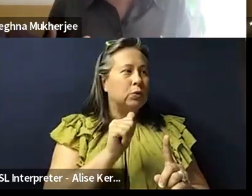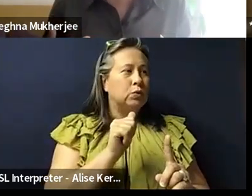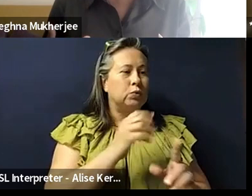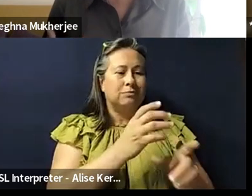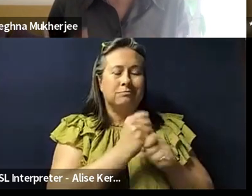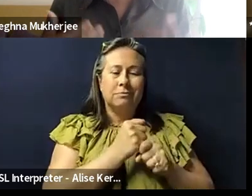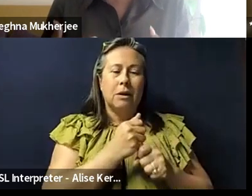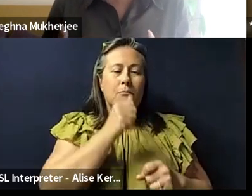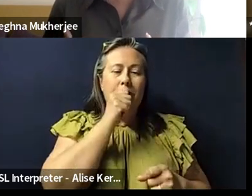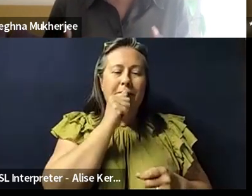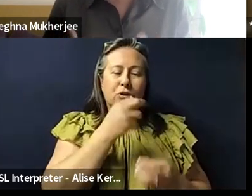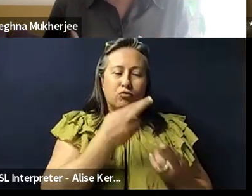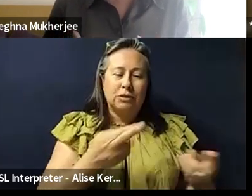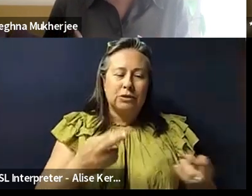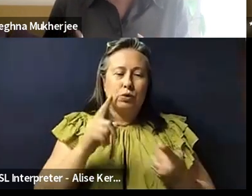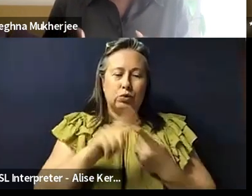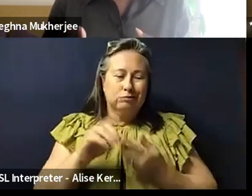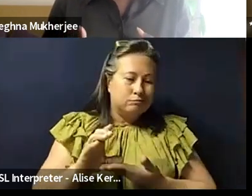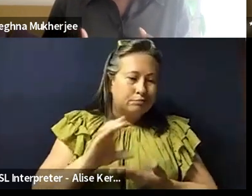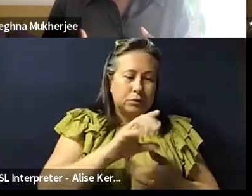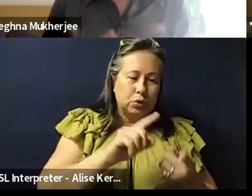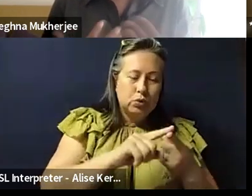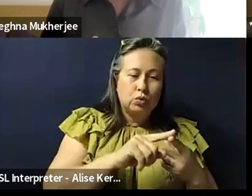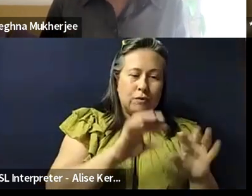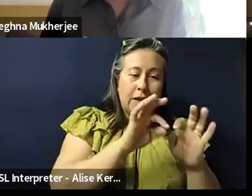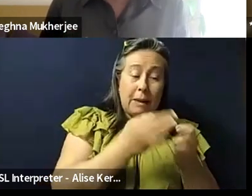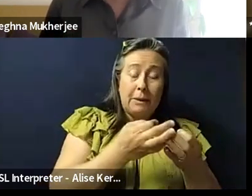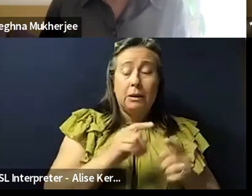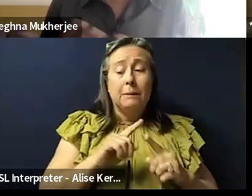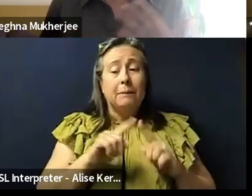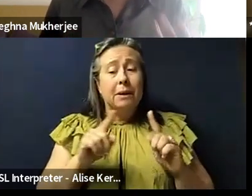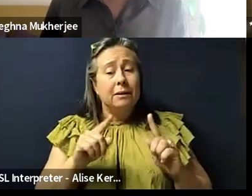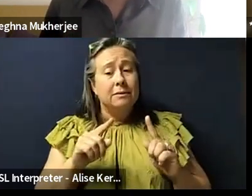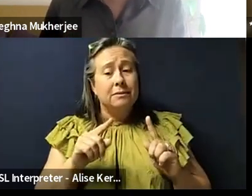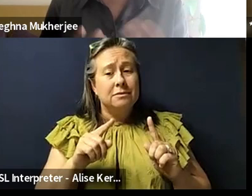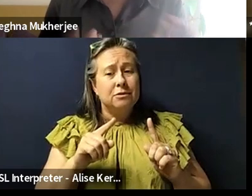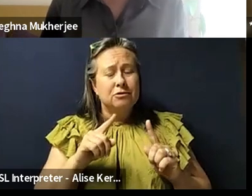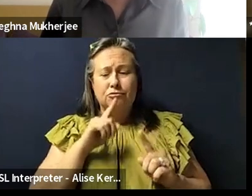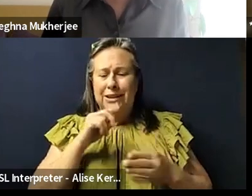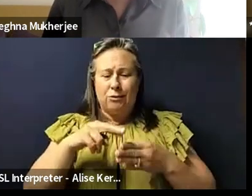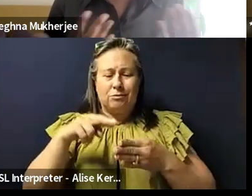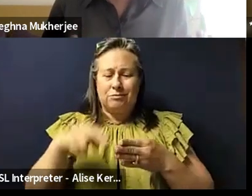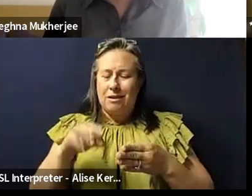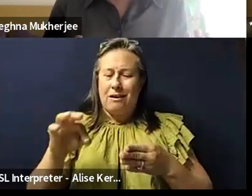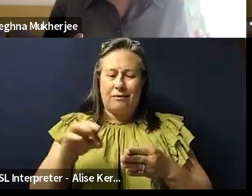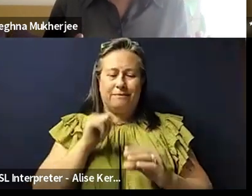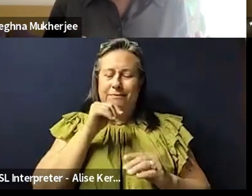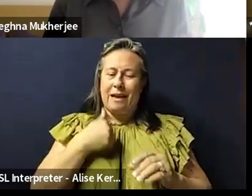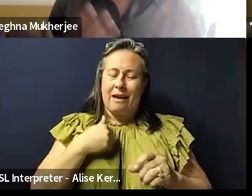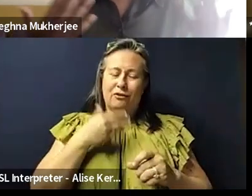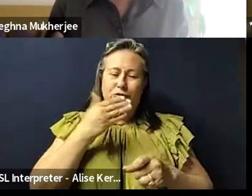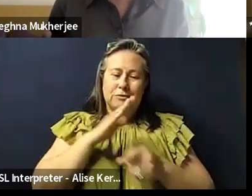private resources for families to support their children, when indeed it's sort of a result of not having an